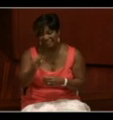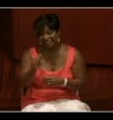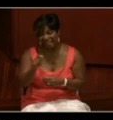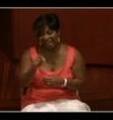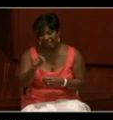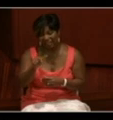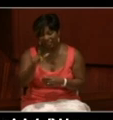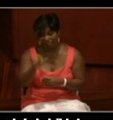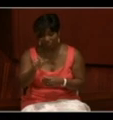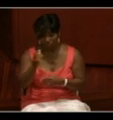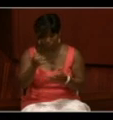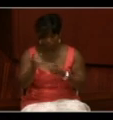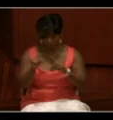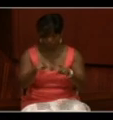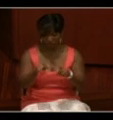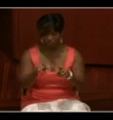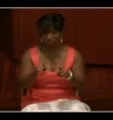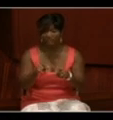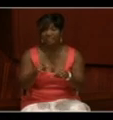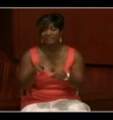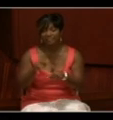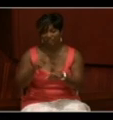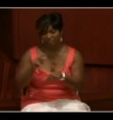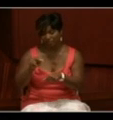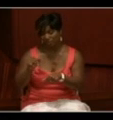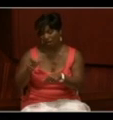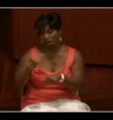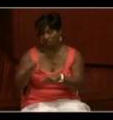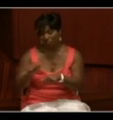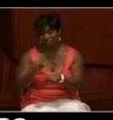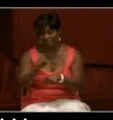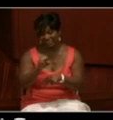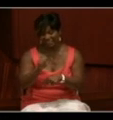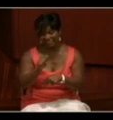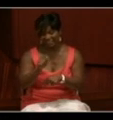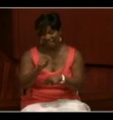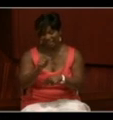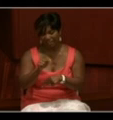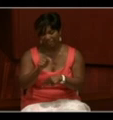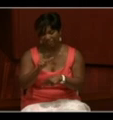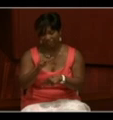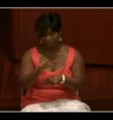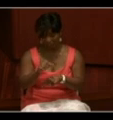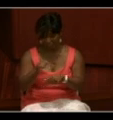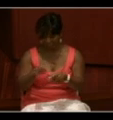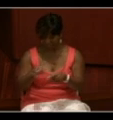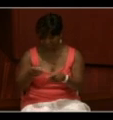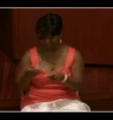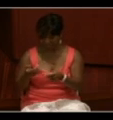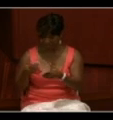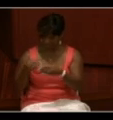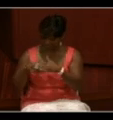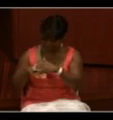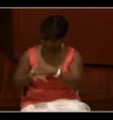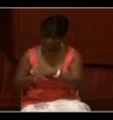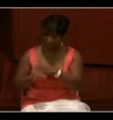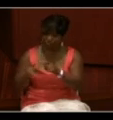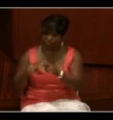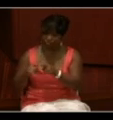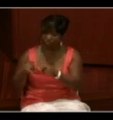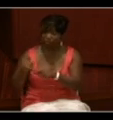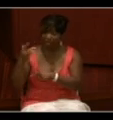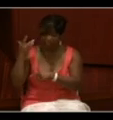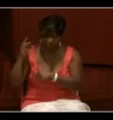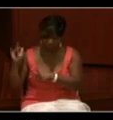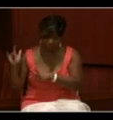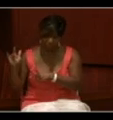to the National Archives at Seattle to look to see if there's a file there. If they came in through the port of San Pedro,